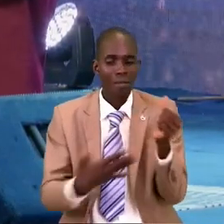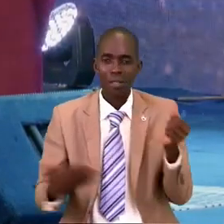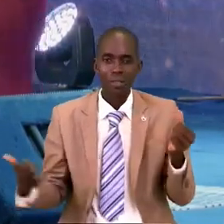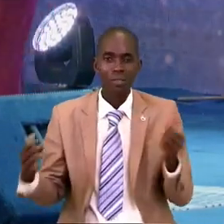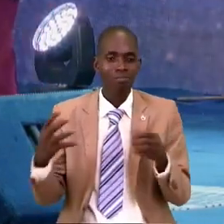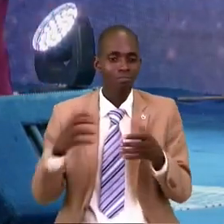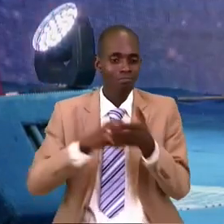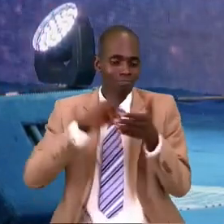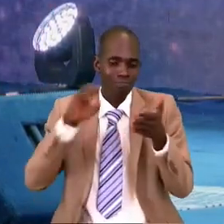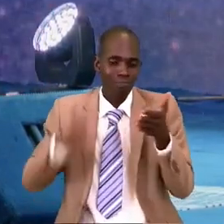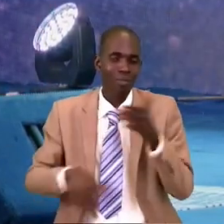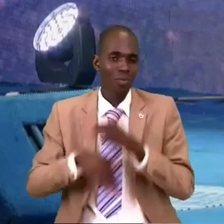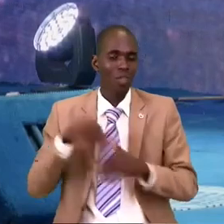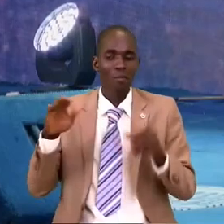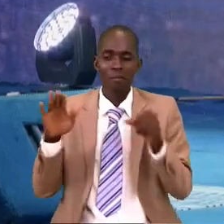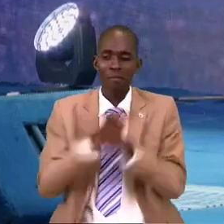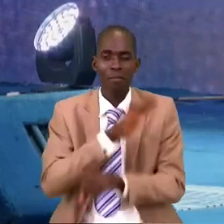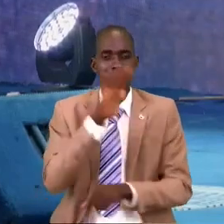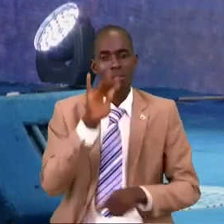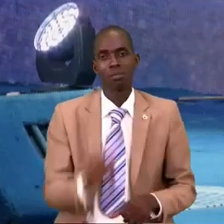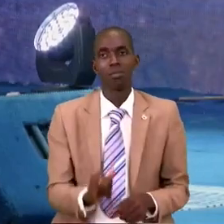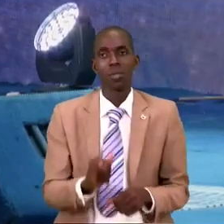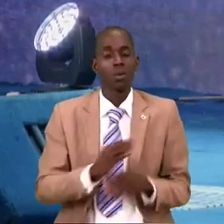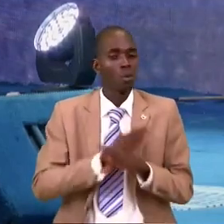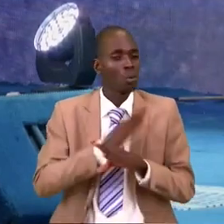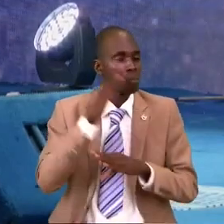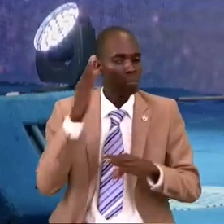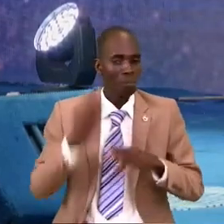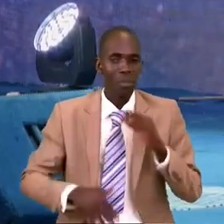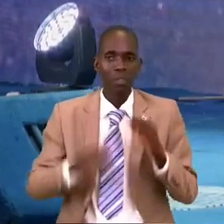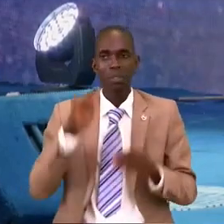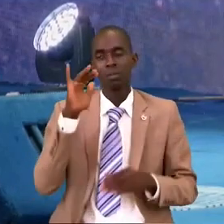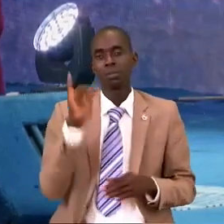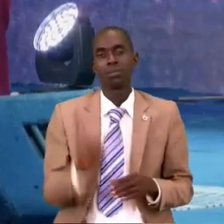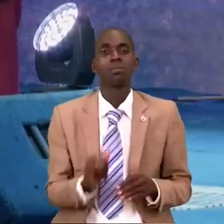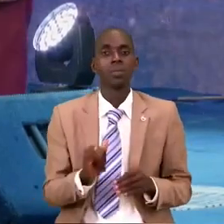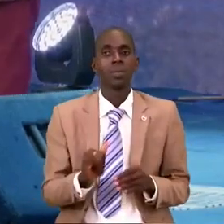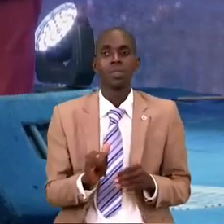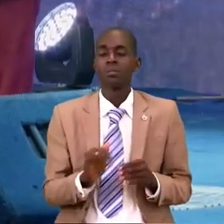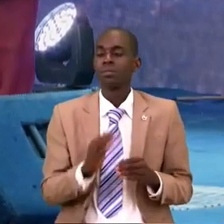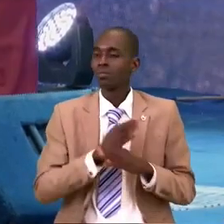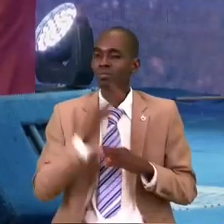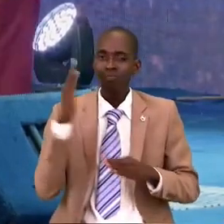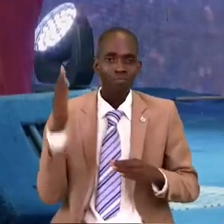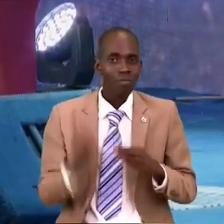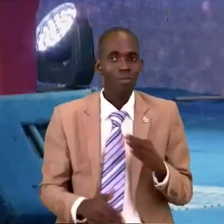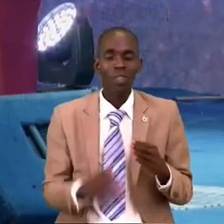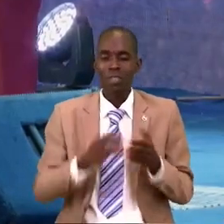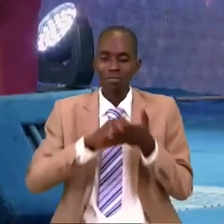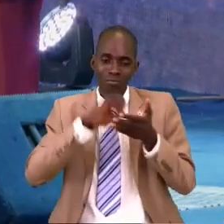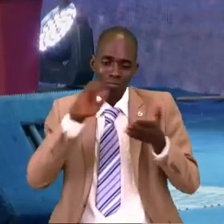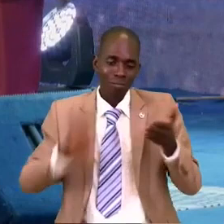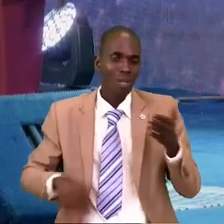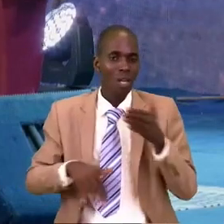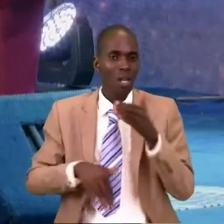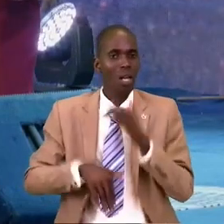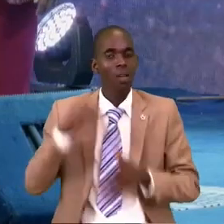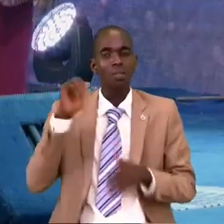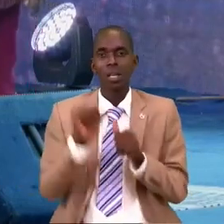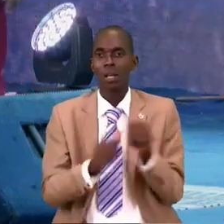blots out everything. Look at verse 2. In verse 2, it says, wash me thoroughly from